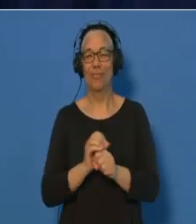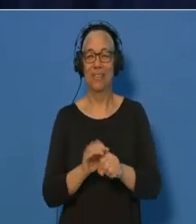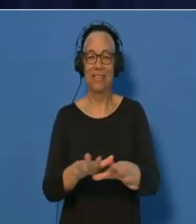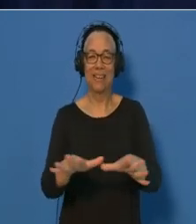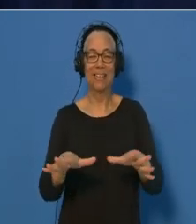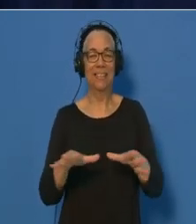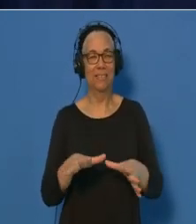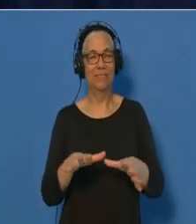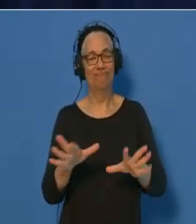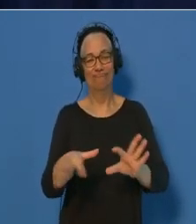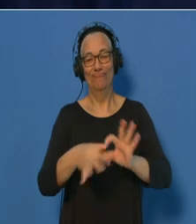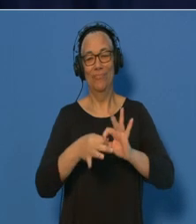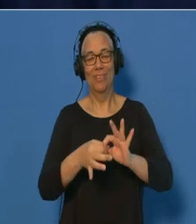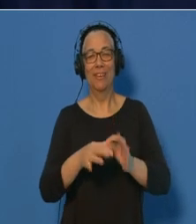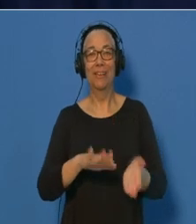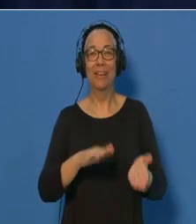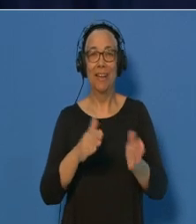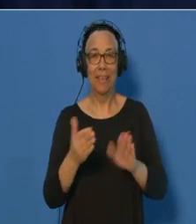COVID-19 related death.